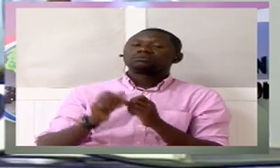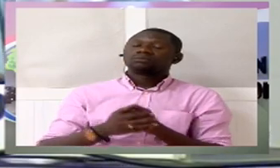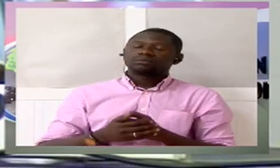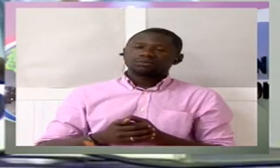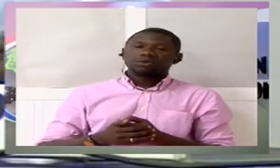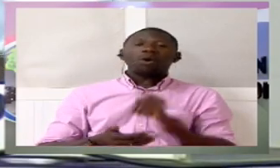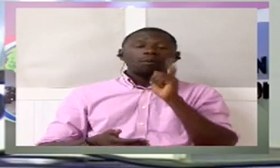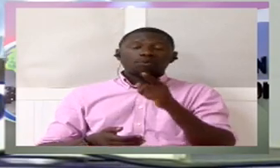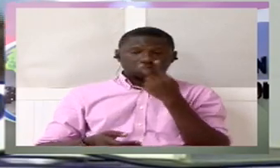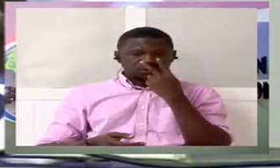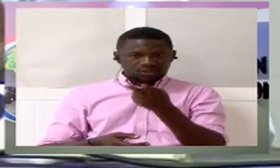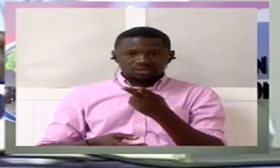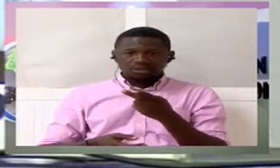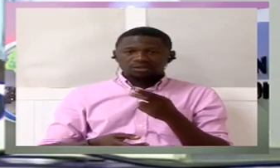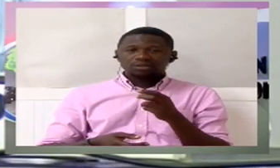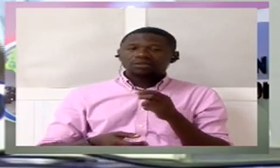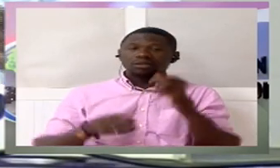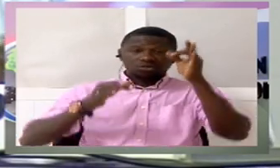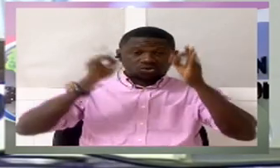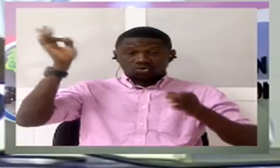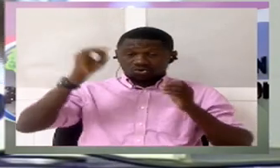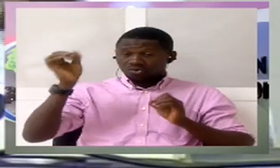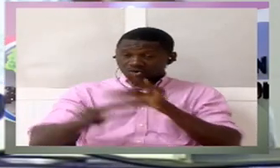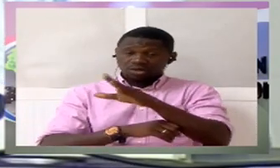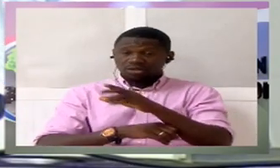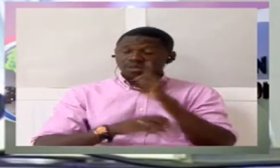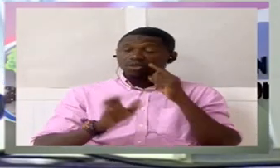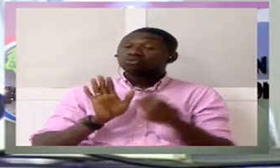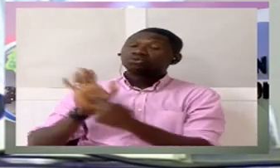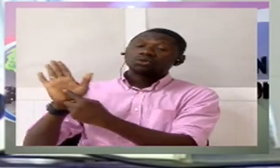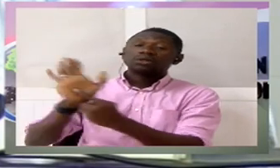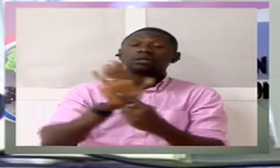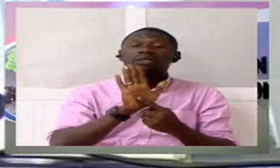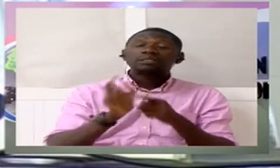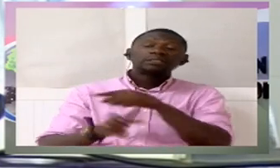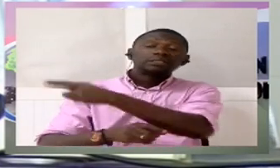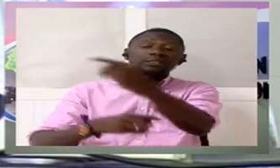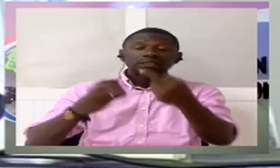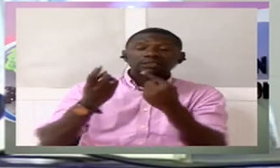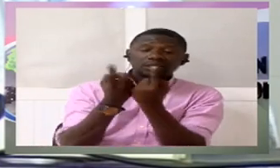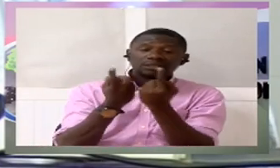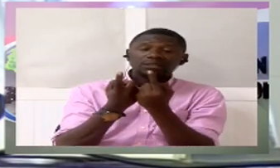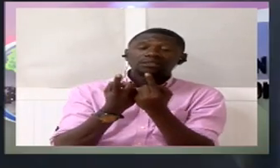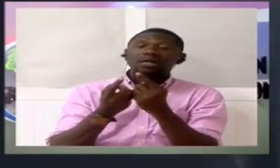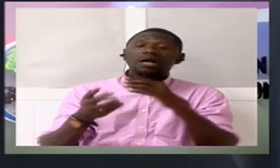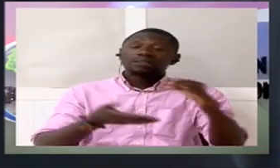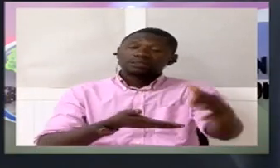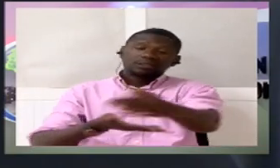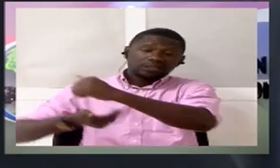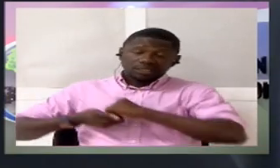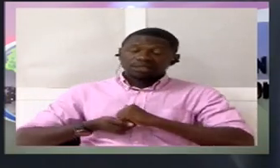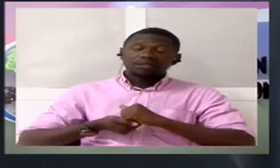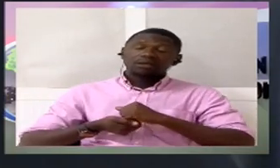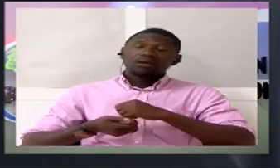have seen a court order indicating that these assets were taken away from Baba Job and his family. Arbitrum yo